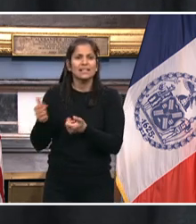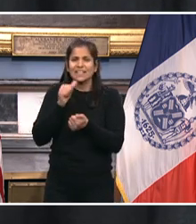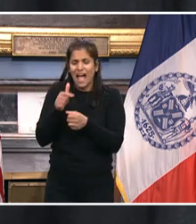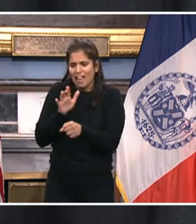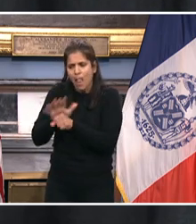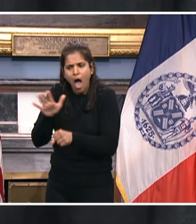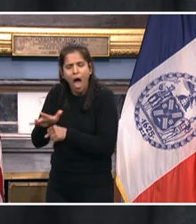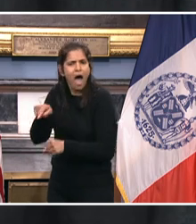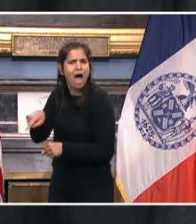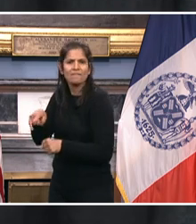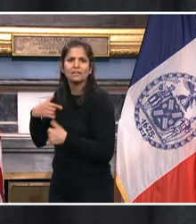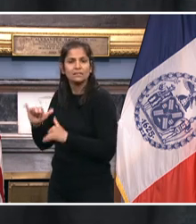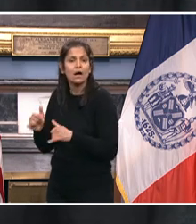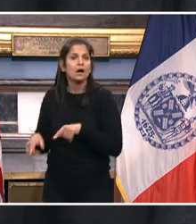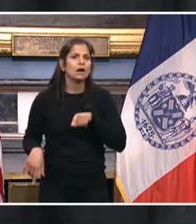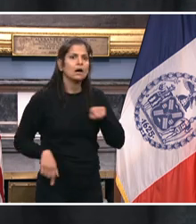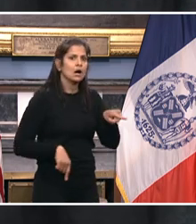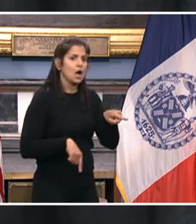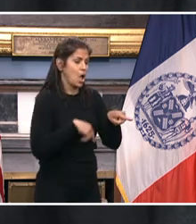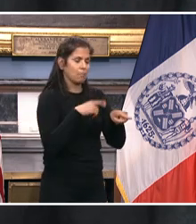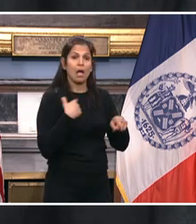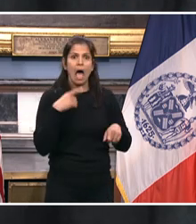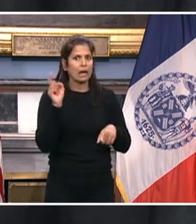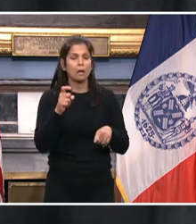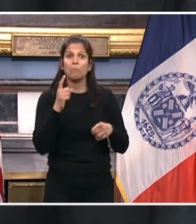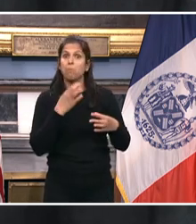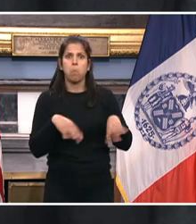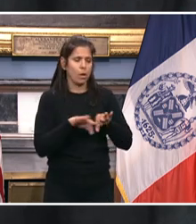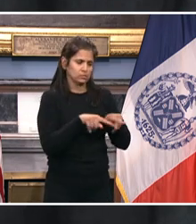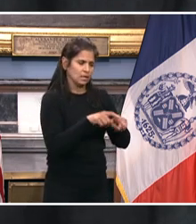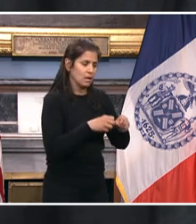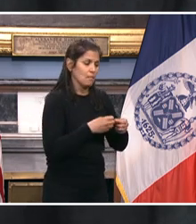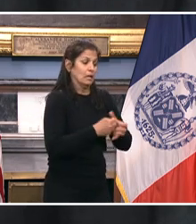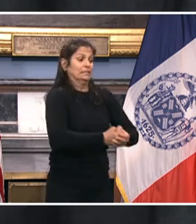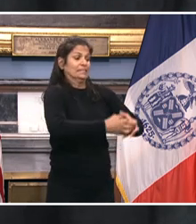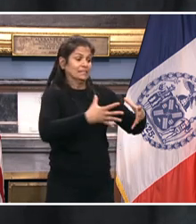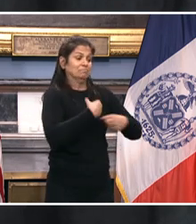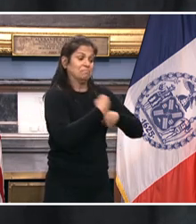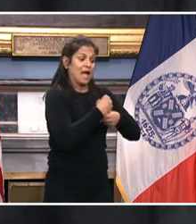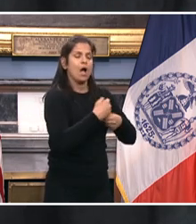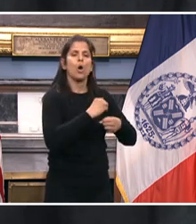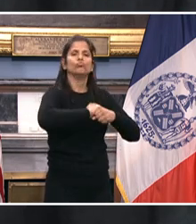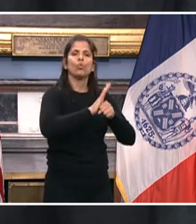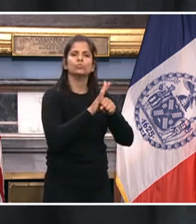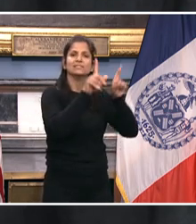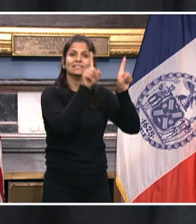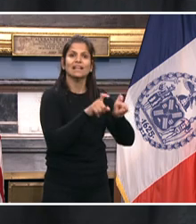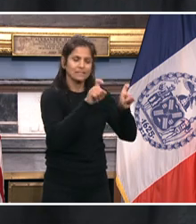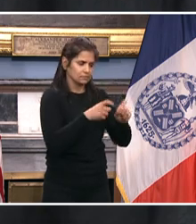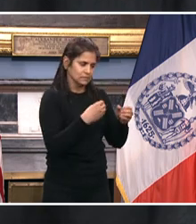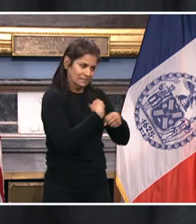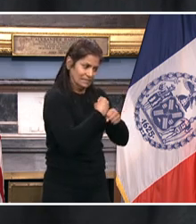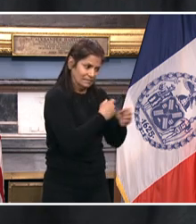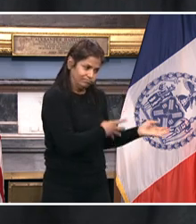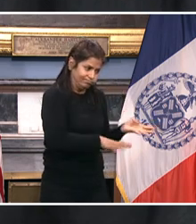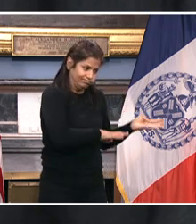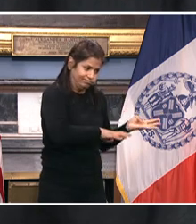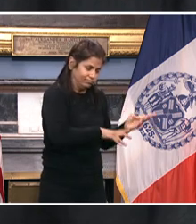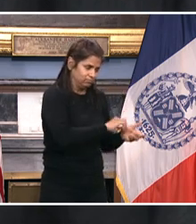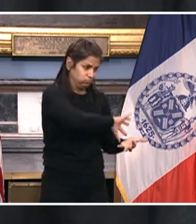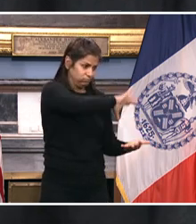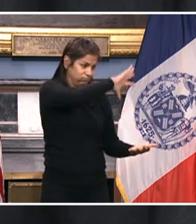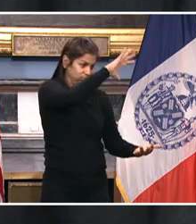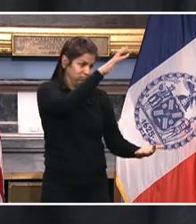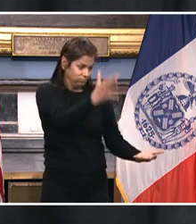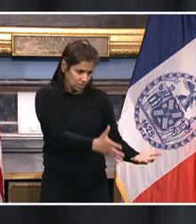coronavirus testing itself. We need it in a vast scale. I've not heard any estimate of that being less